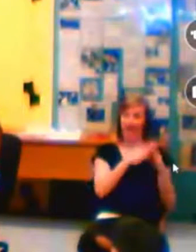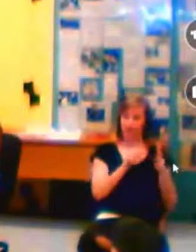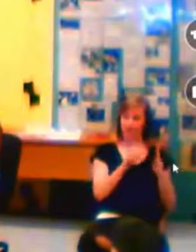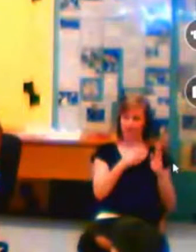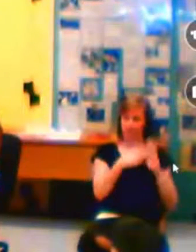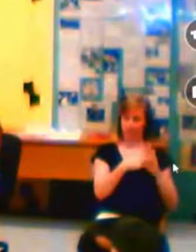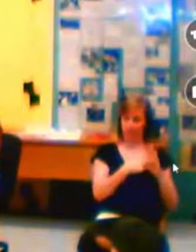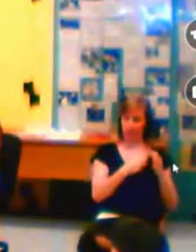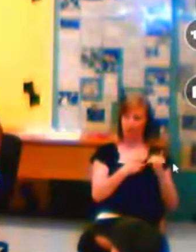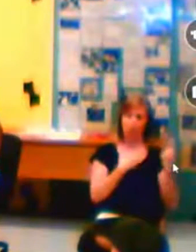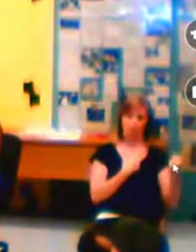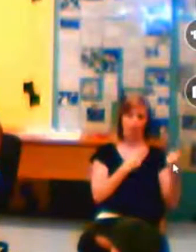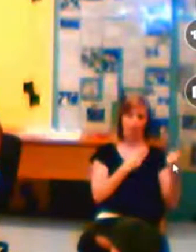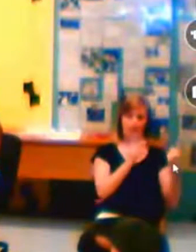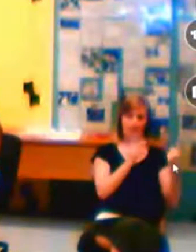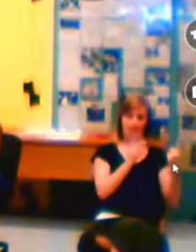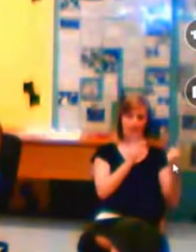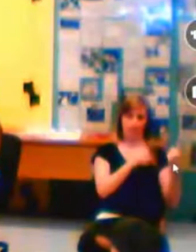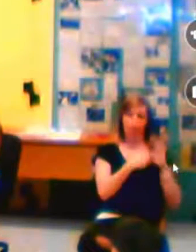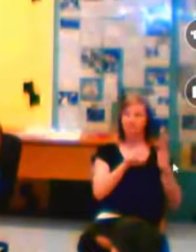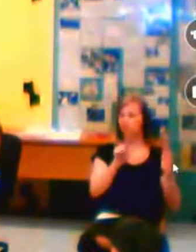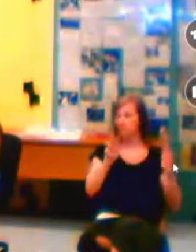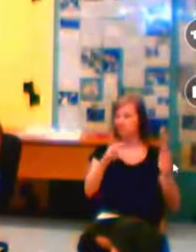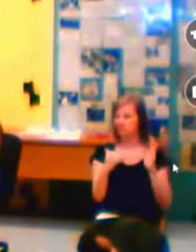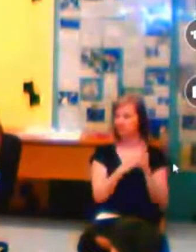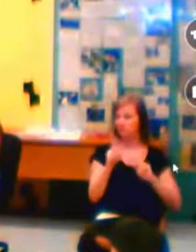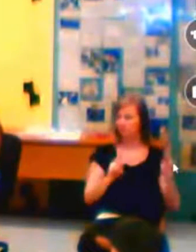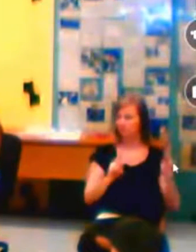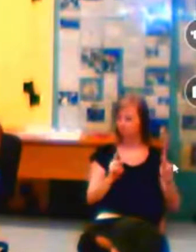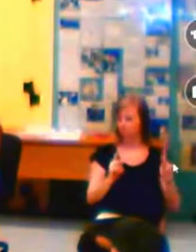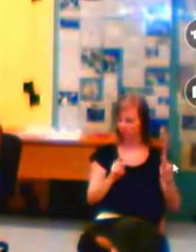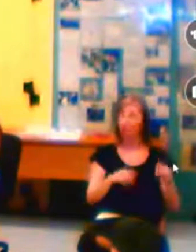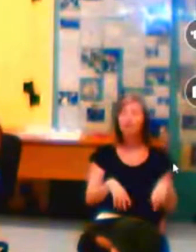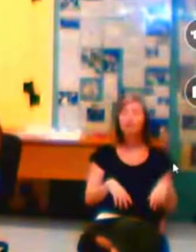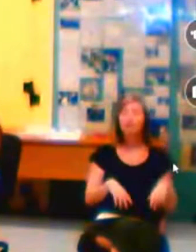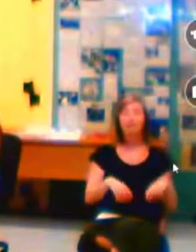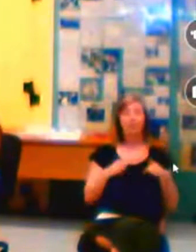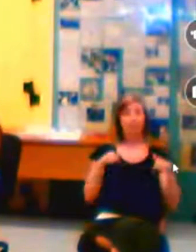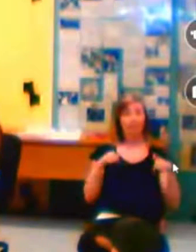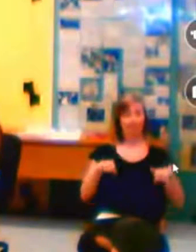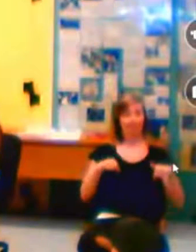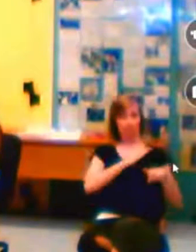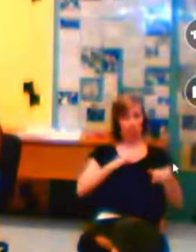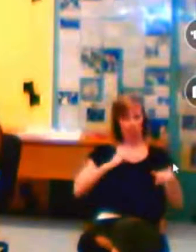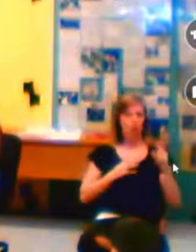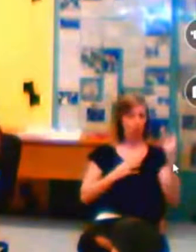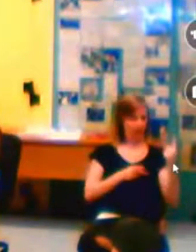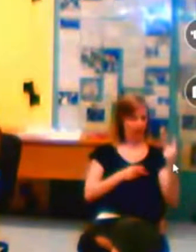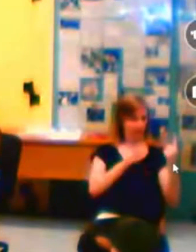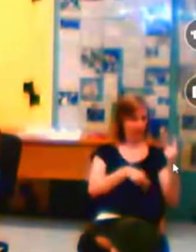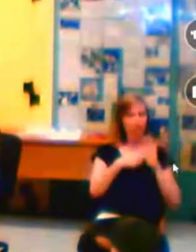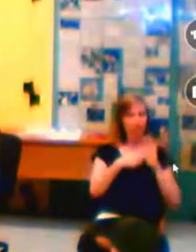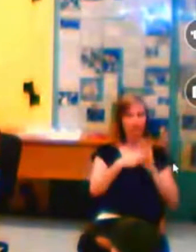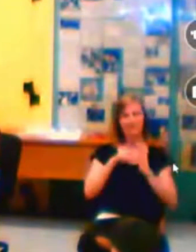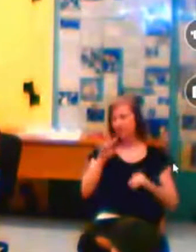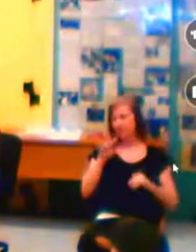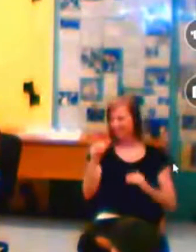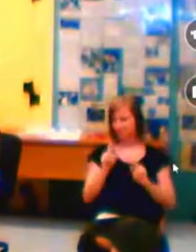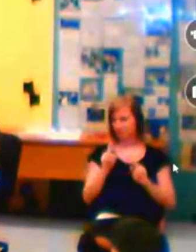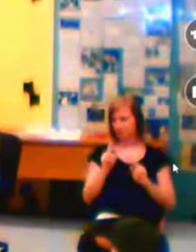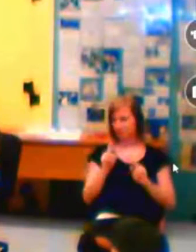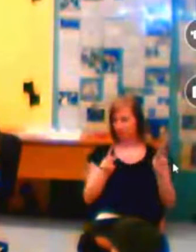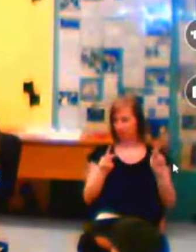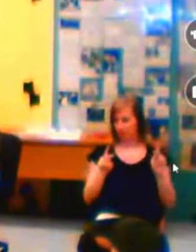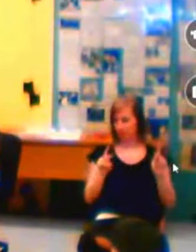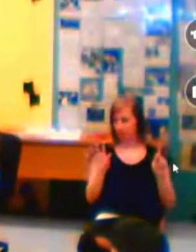too expensive. People talk about the representation. As it is now in the Colorado House, each representative represents about